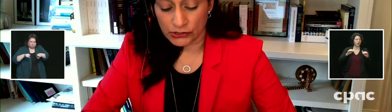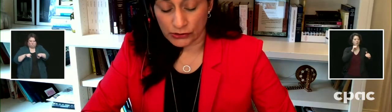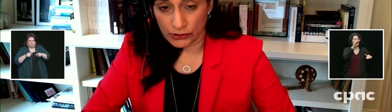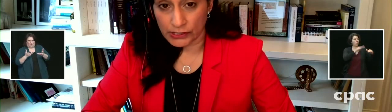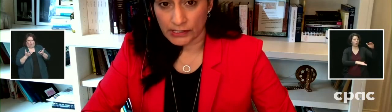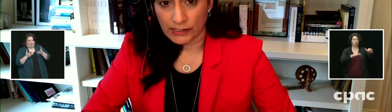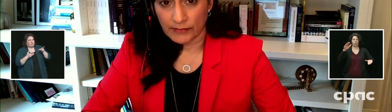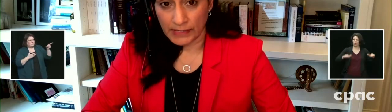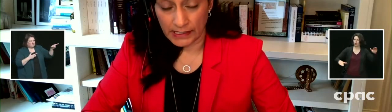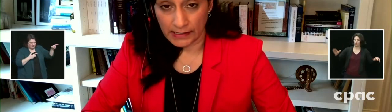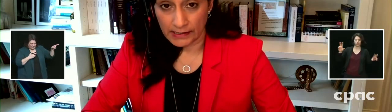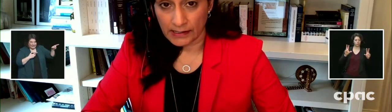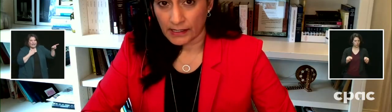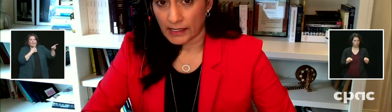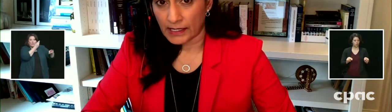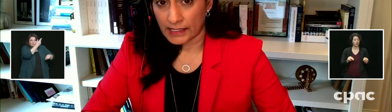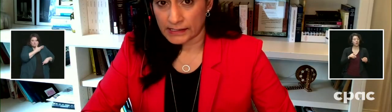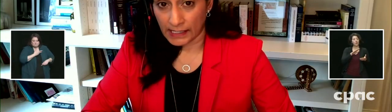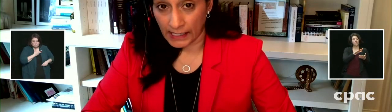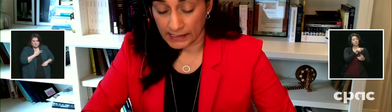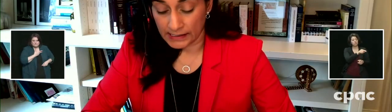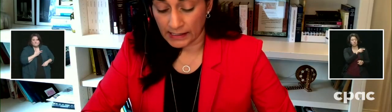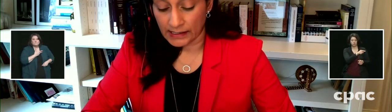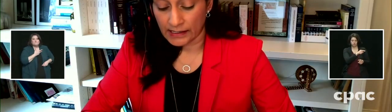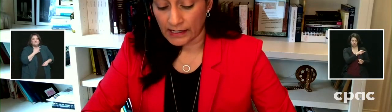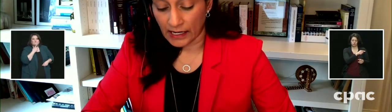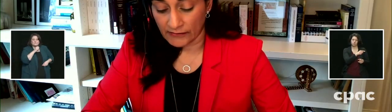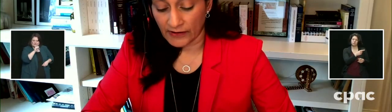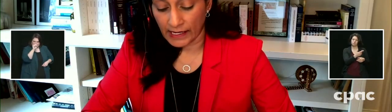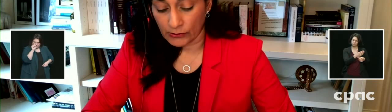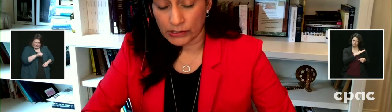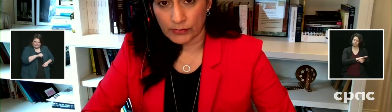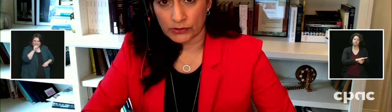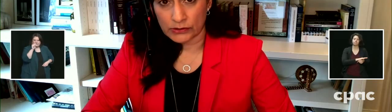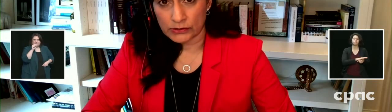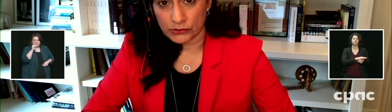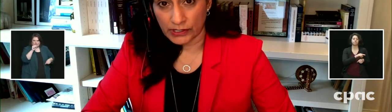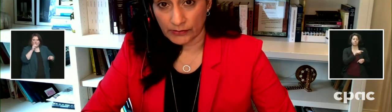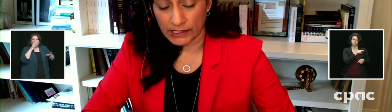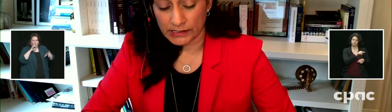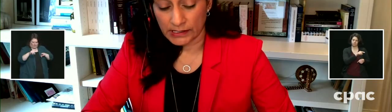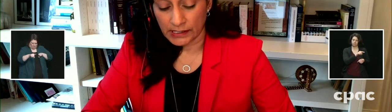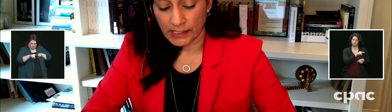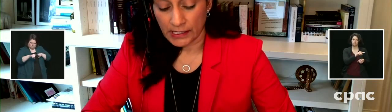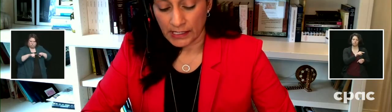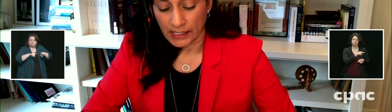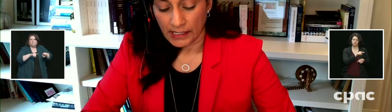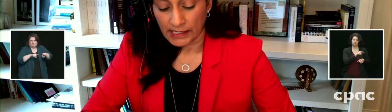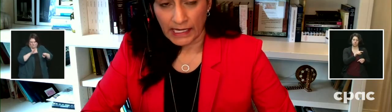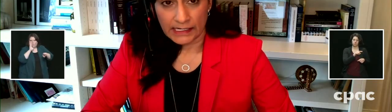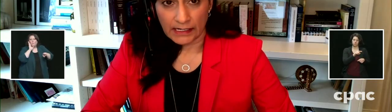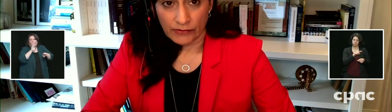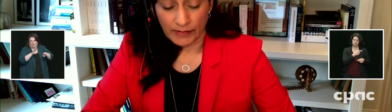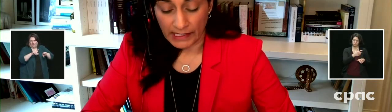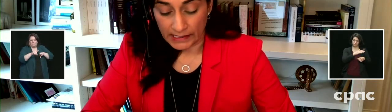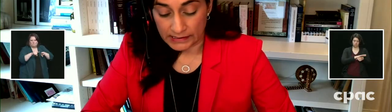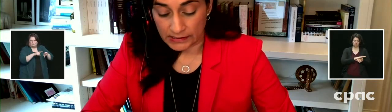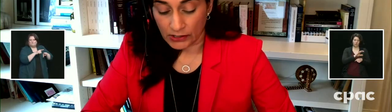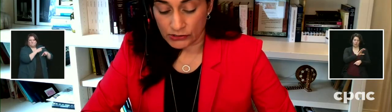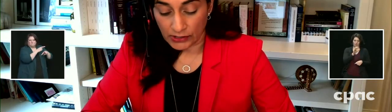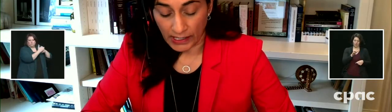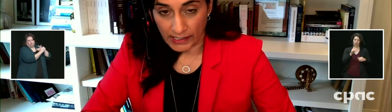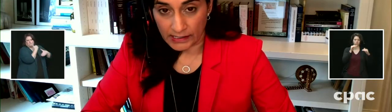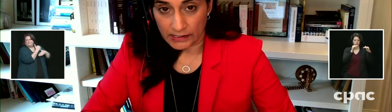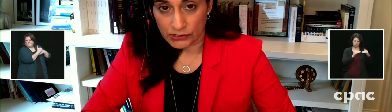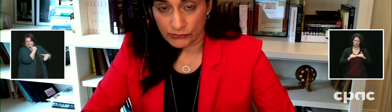Pfizer assured me and Canada of equitable treatment. Canada